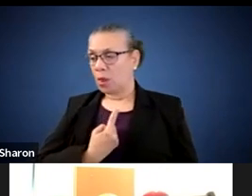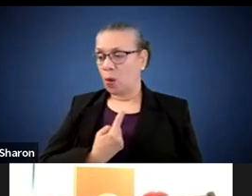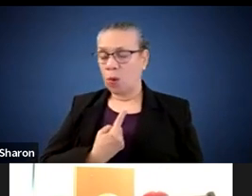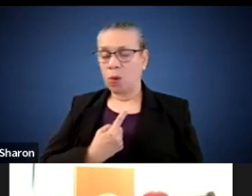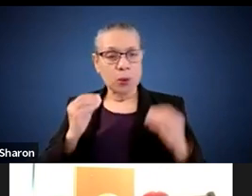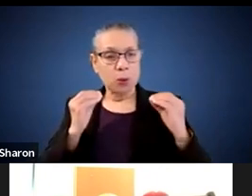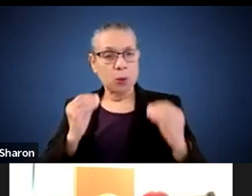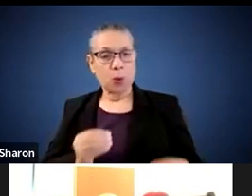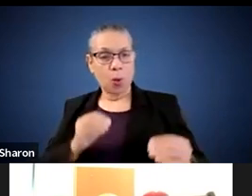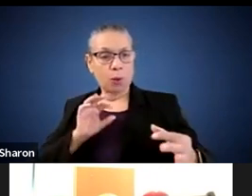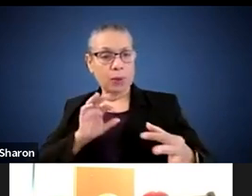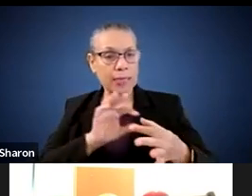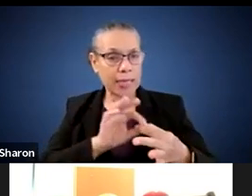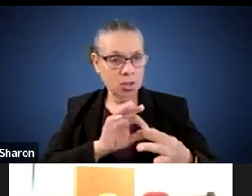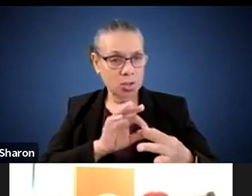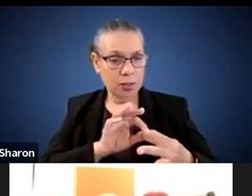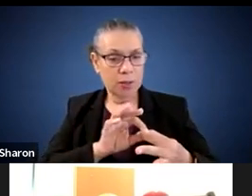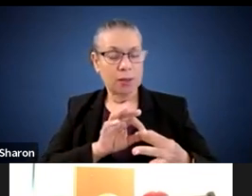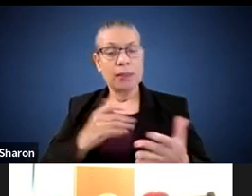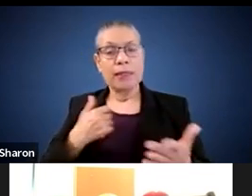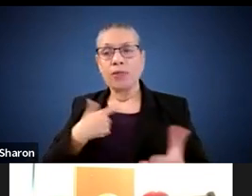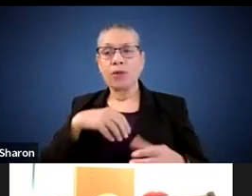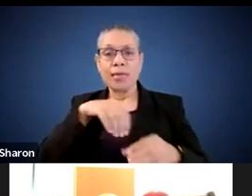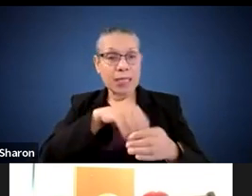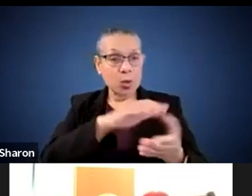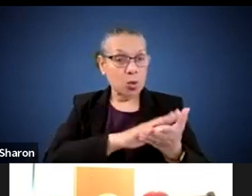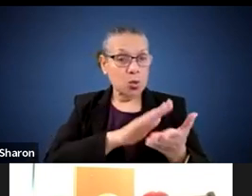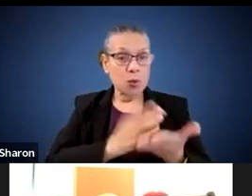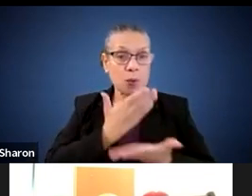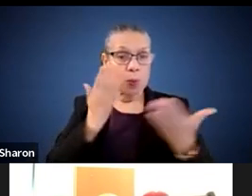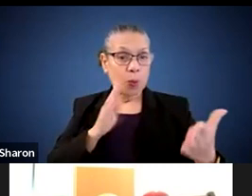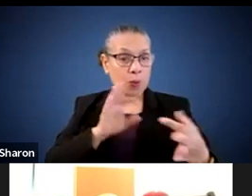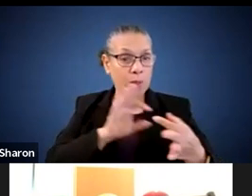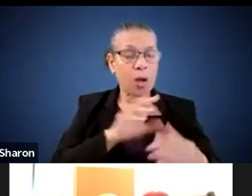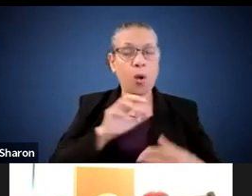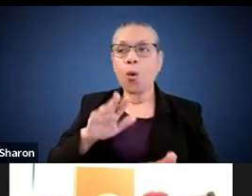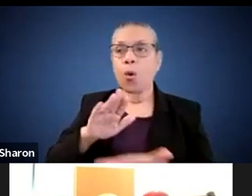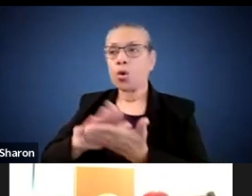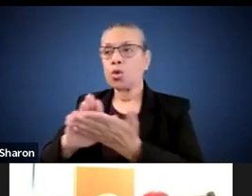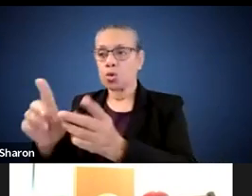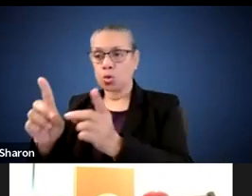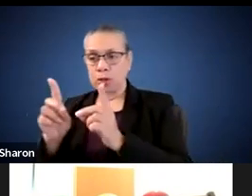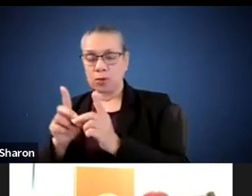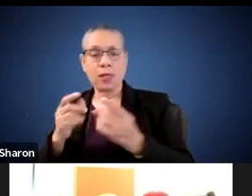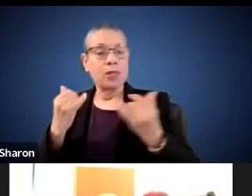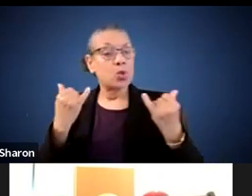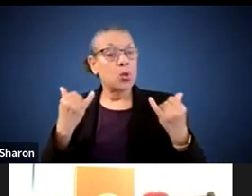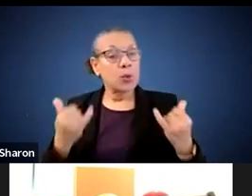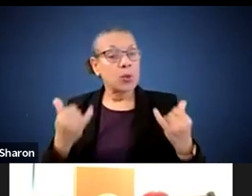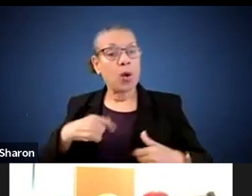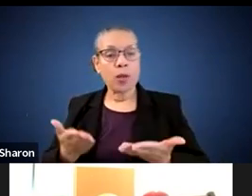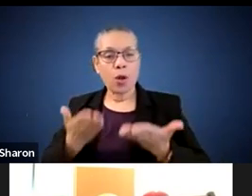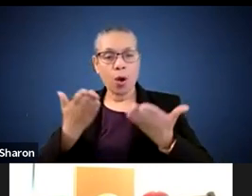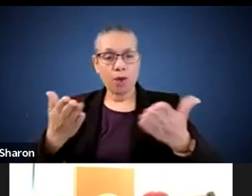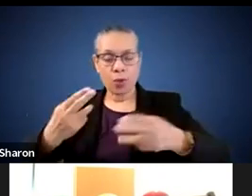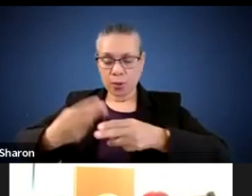connected to a larger Community either in their school or their overall School District so we offer what we